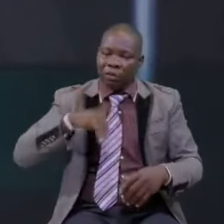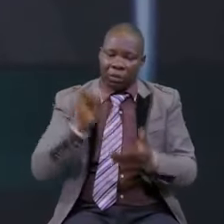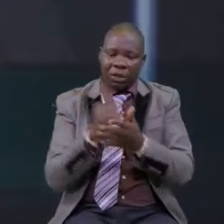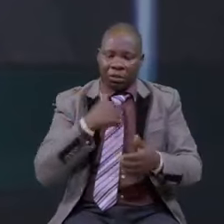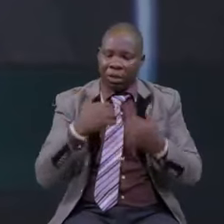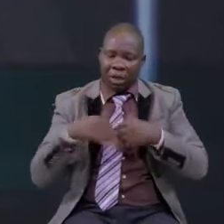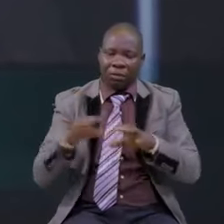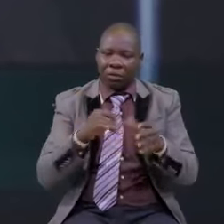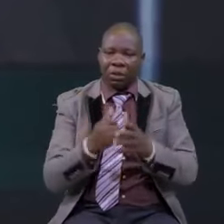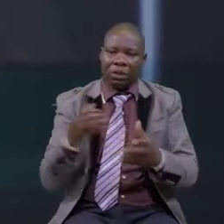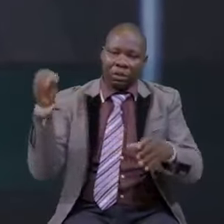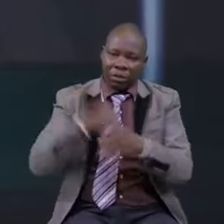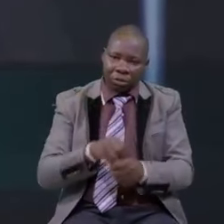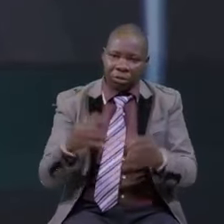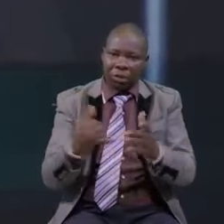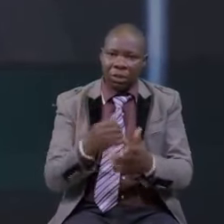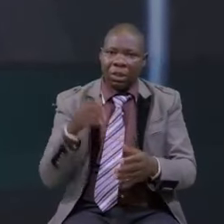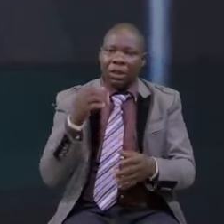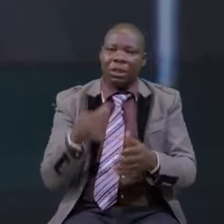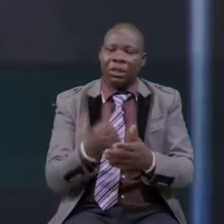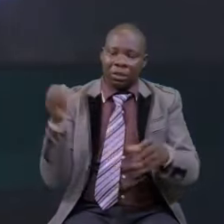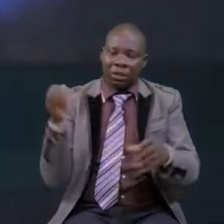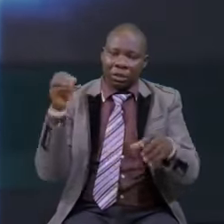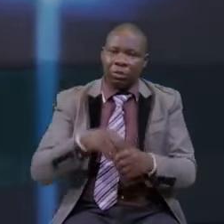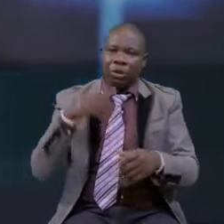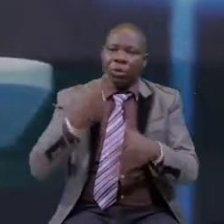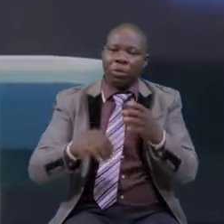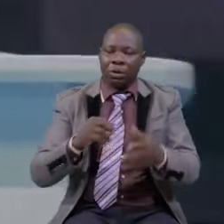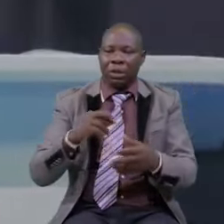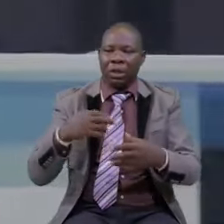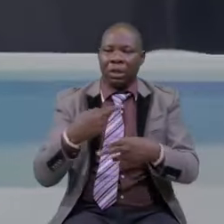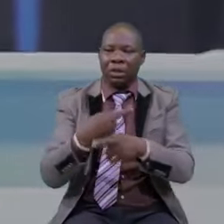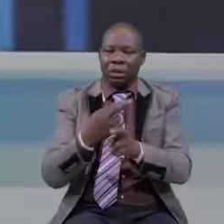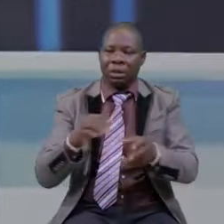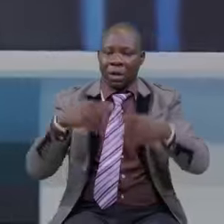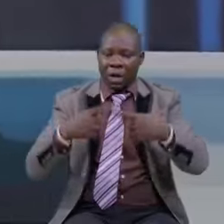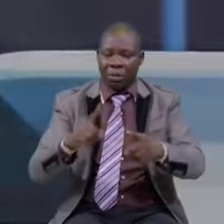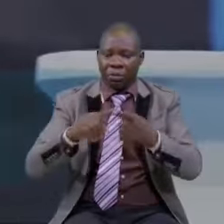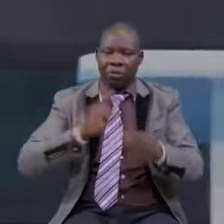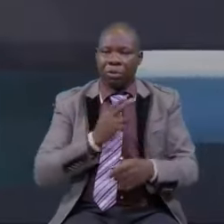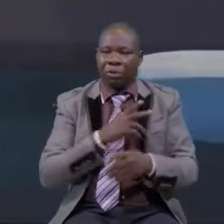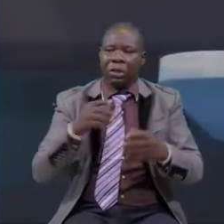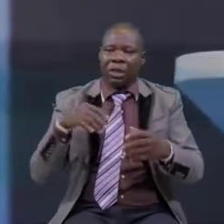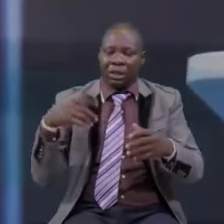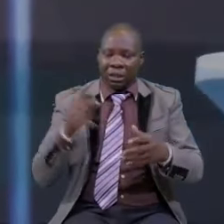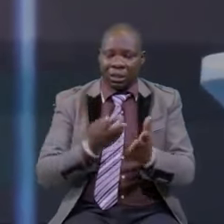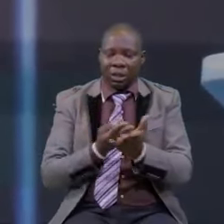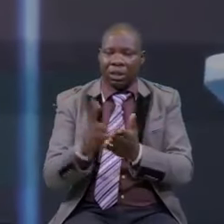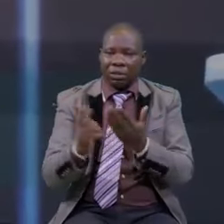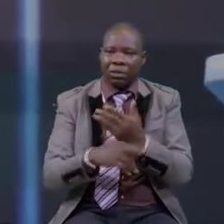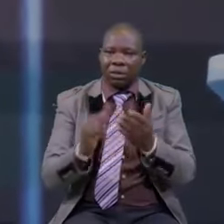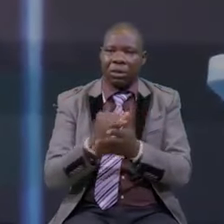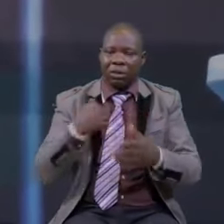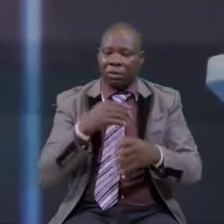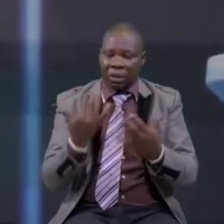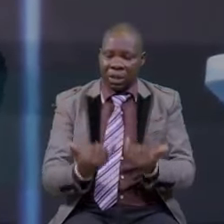that transforms our lives after we have repented. It includes righteousness, the way we now live, a straightforward